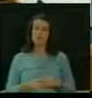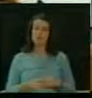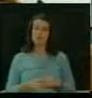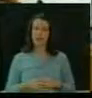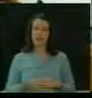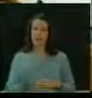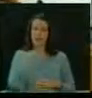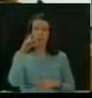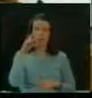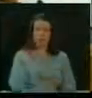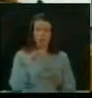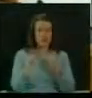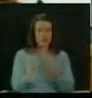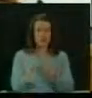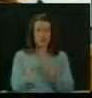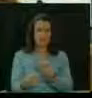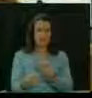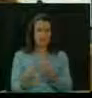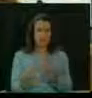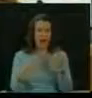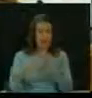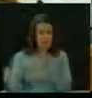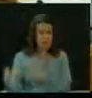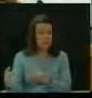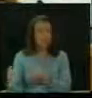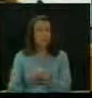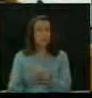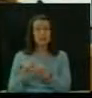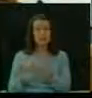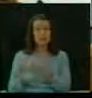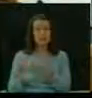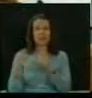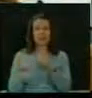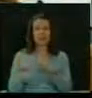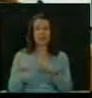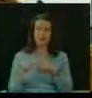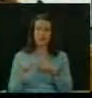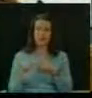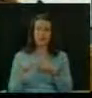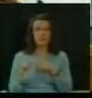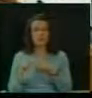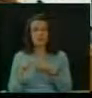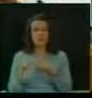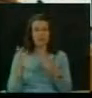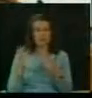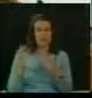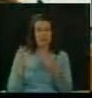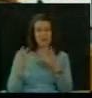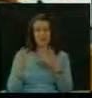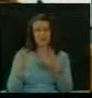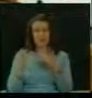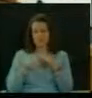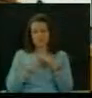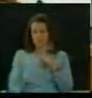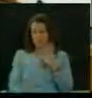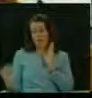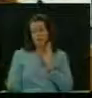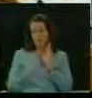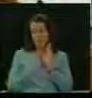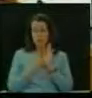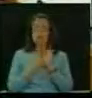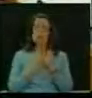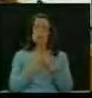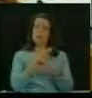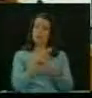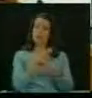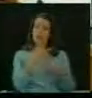it changes where it goes. It's just, rather than trying to cut it from whole cloth when he's already worked on it, I think we ought to start since he's advisor to